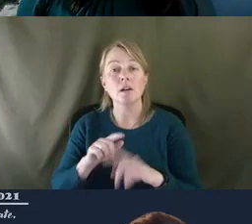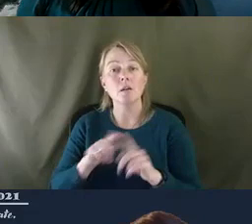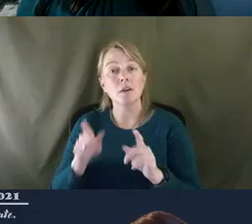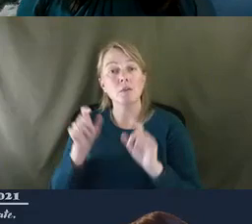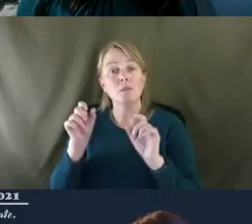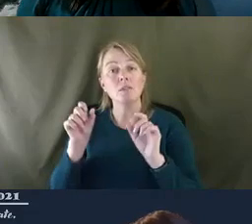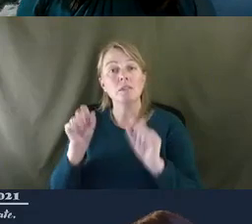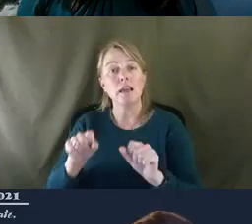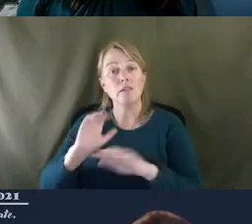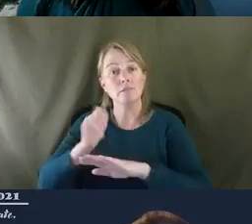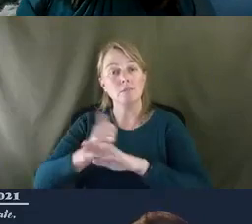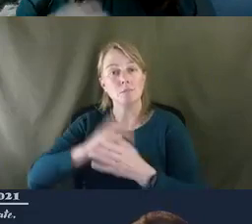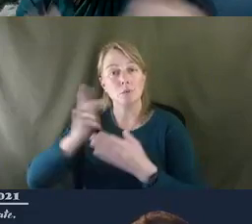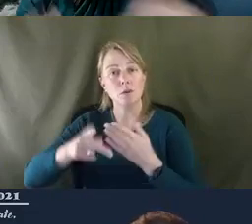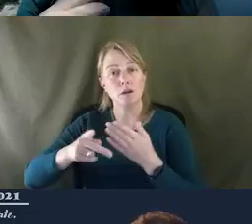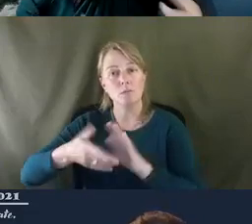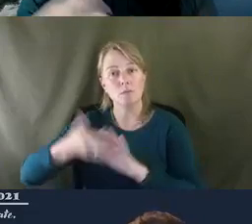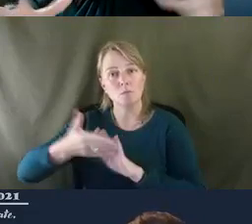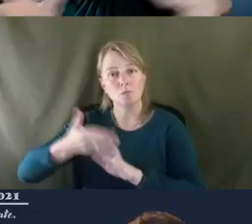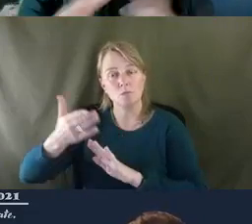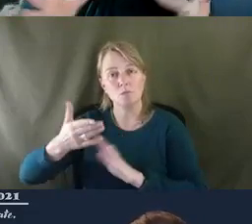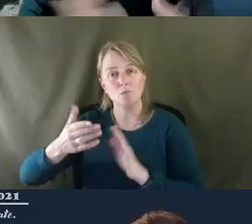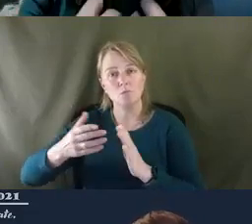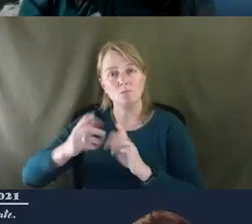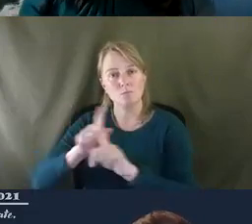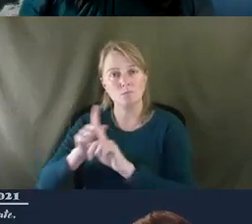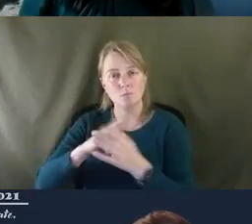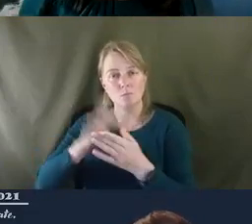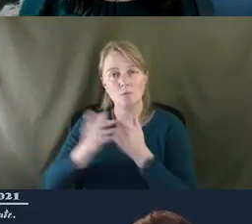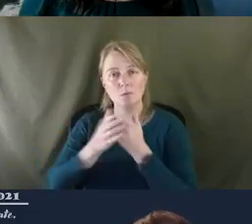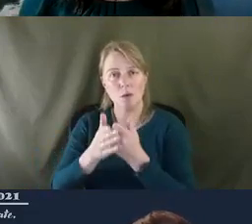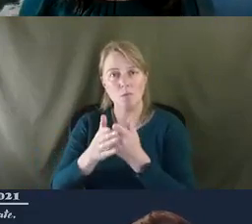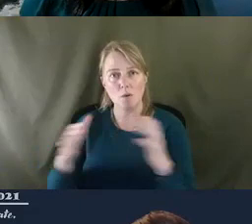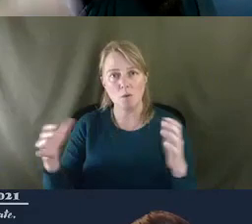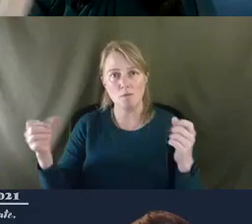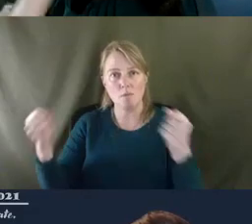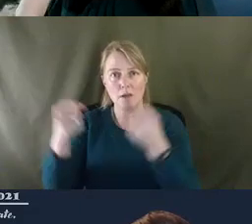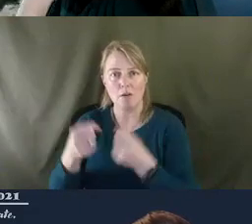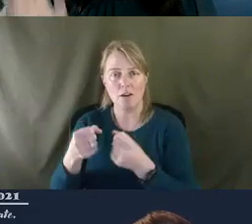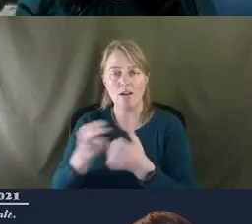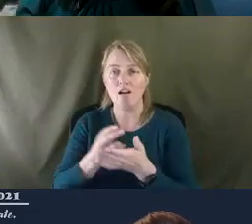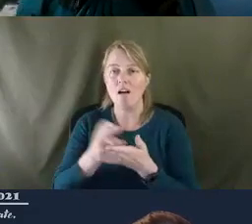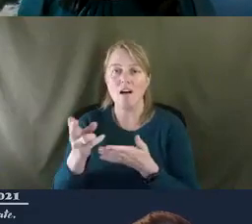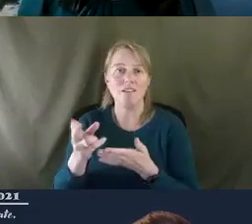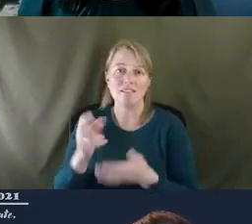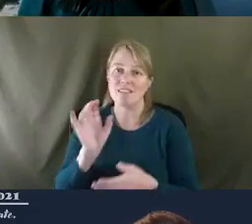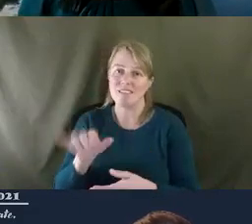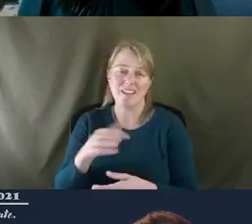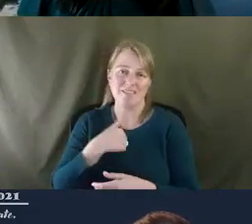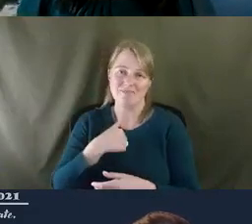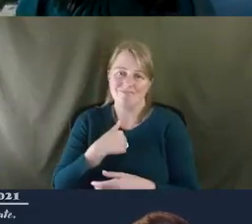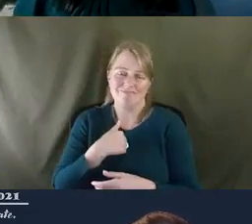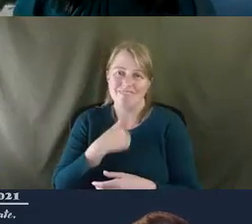that can run mentorship programs and help you with the pairing and all that, but I'm going to be honest, and that's way out of my knowledge